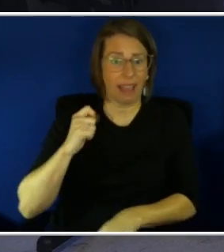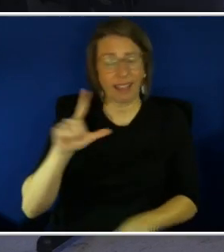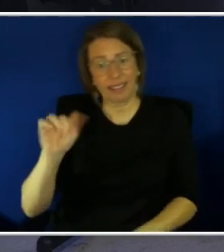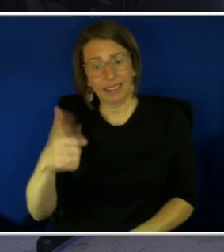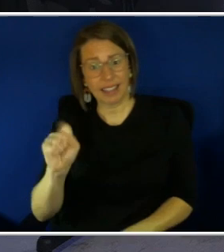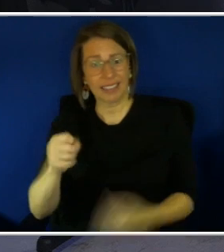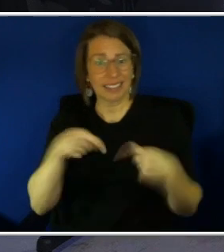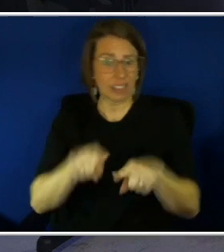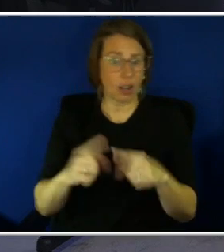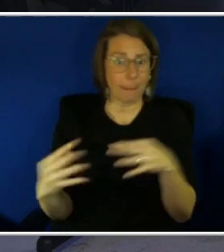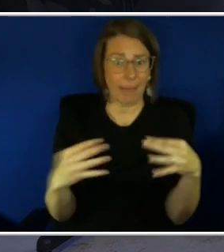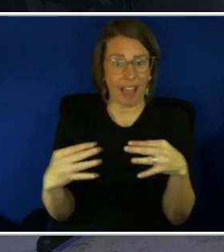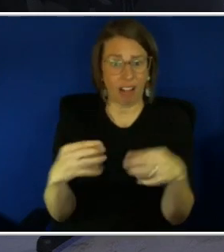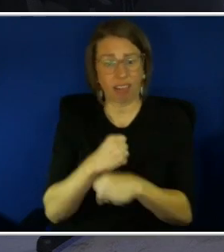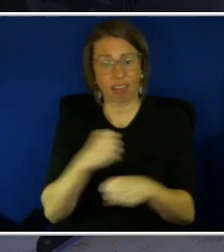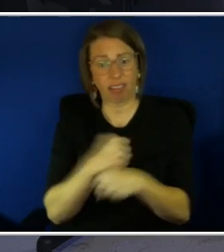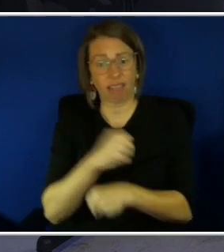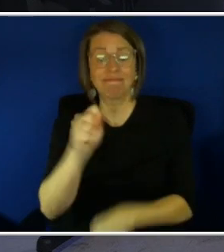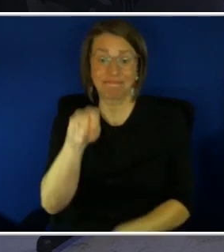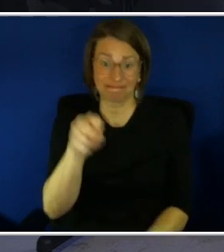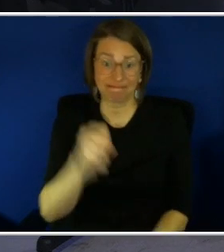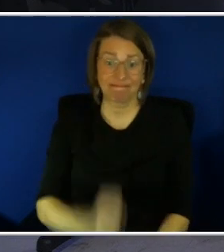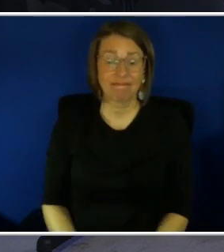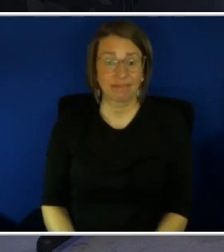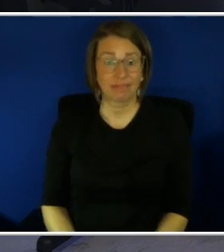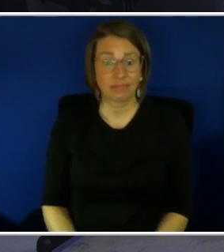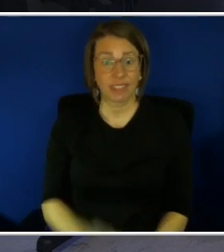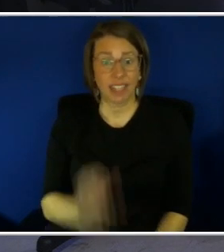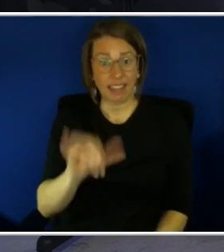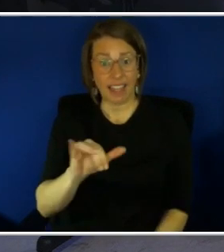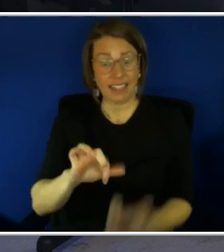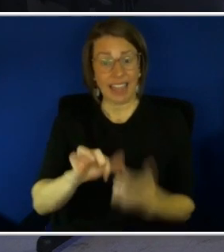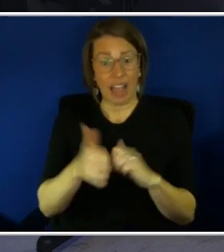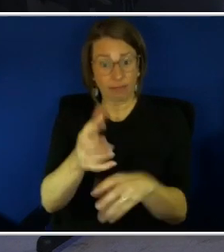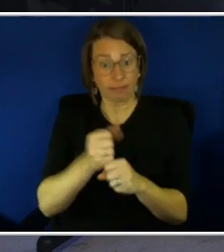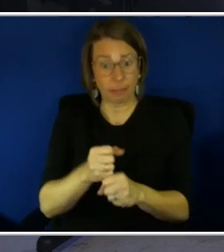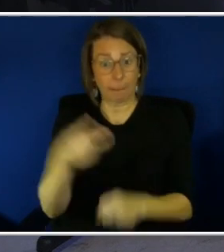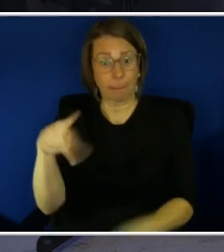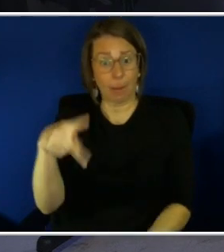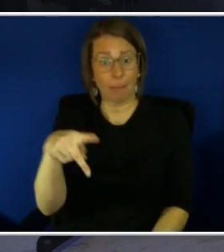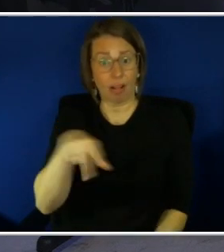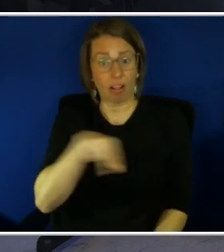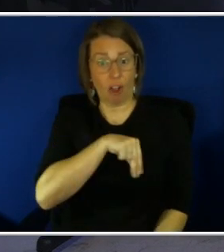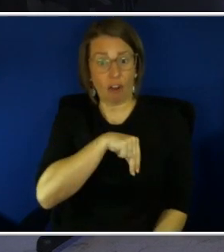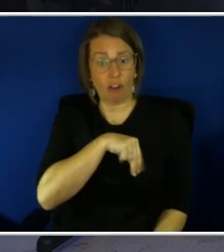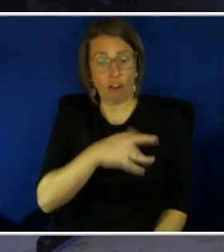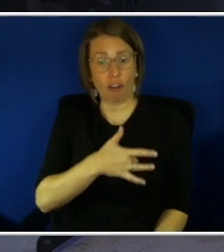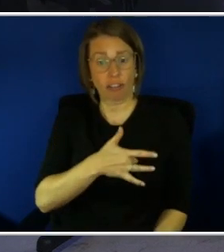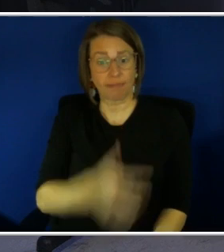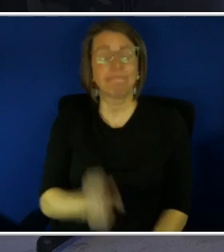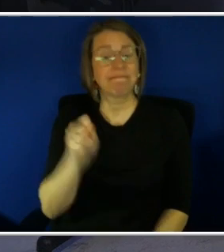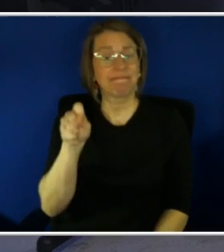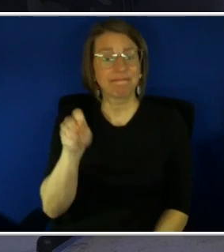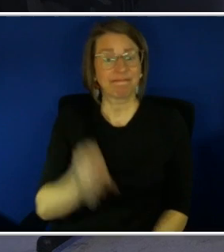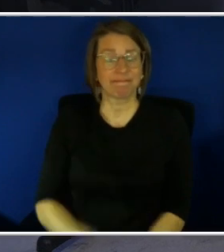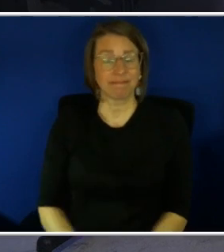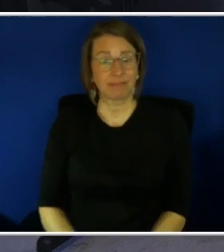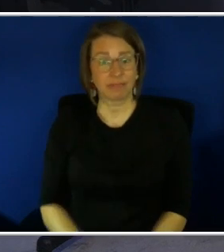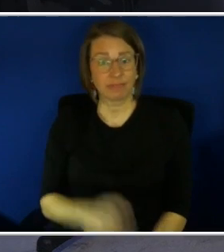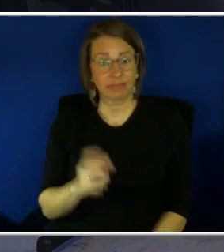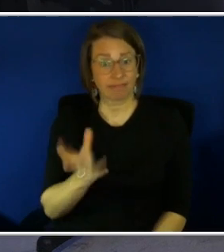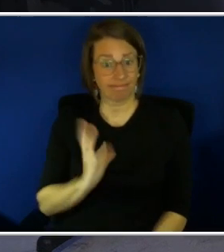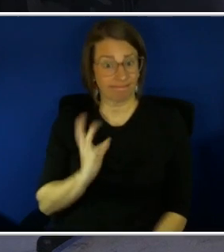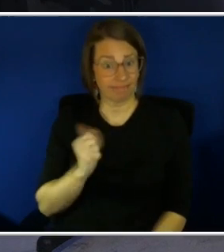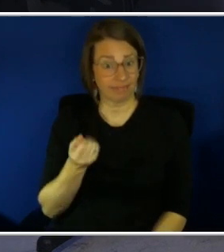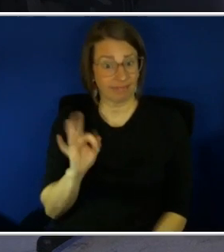that happened? Okay. Yes, it was. Is that how you earned your Purple Heart? Yes, it is. All right. And so that was back in the 80s, if I remember my